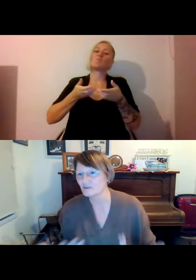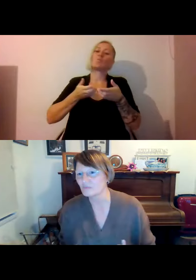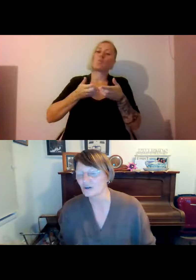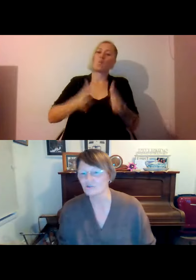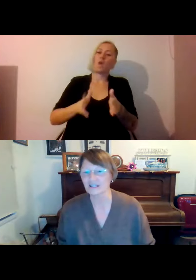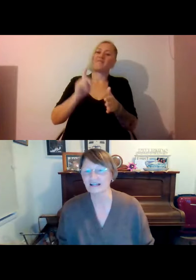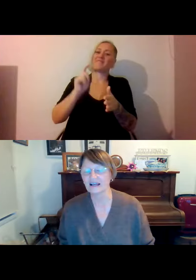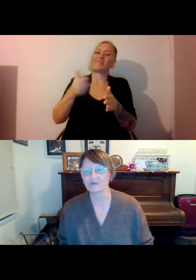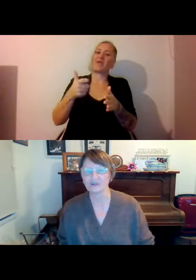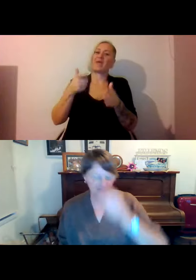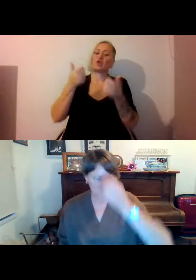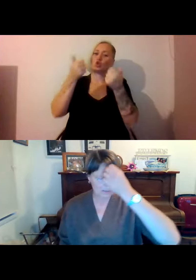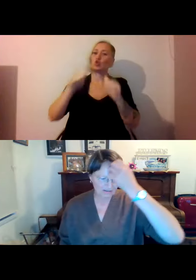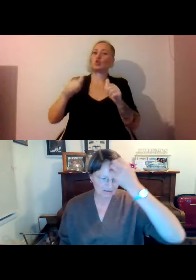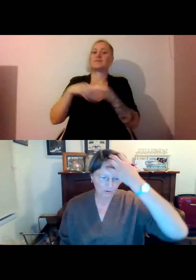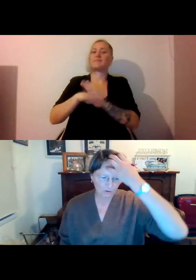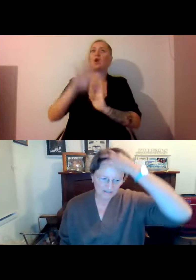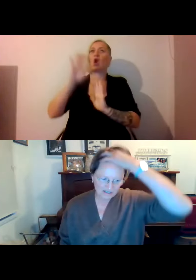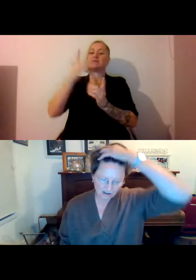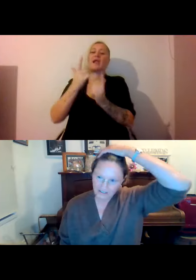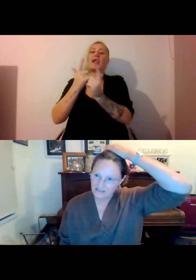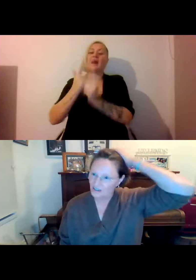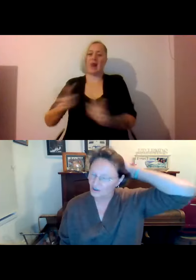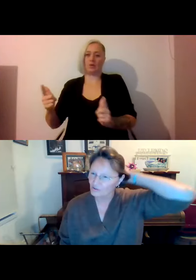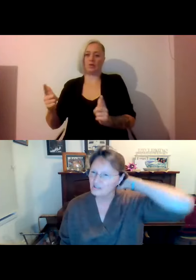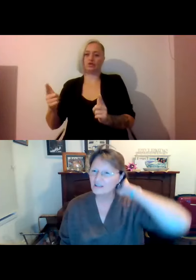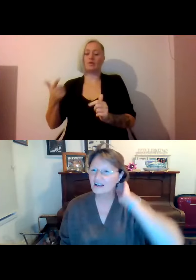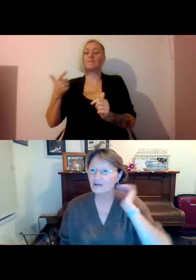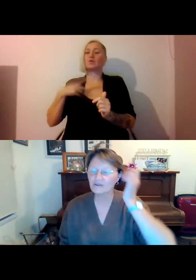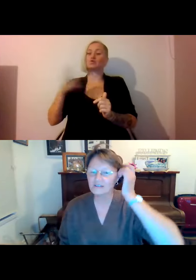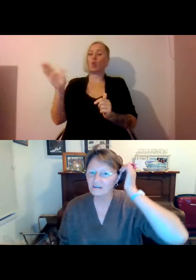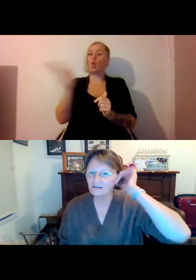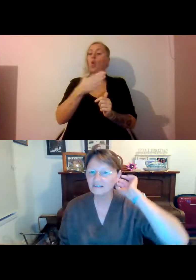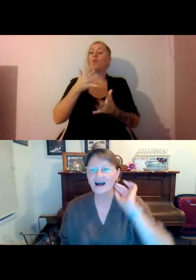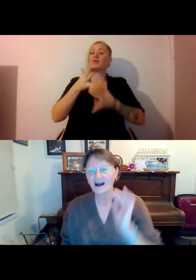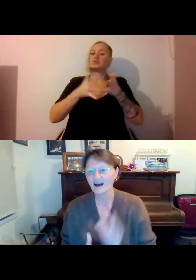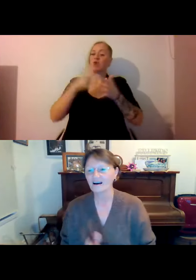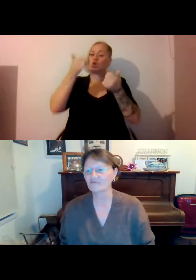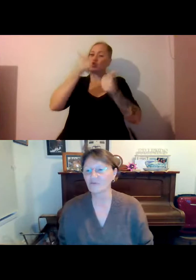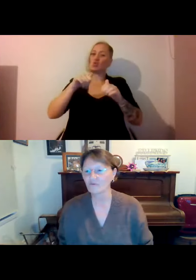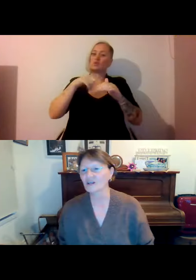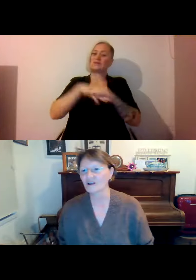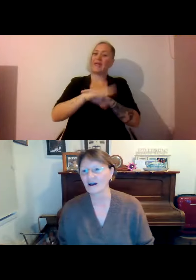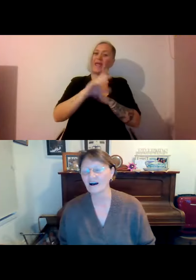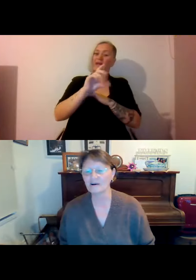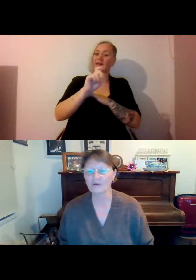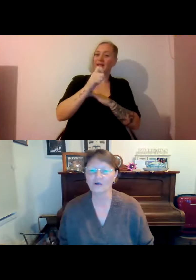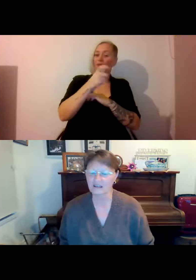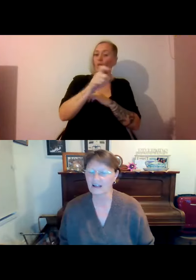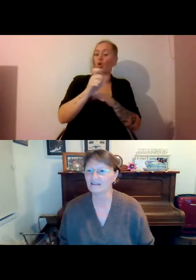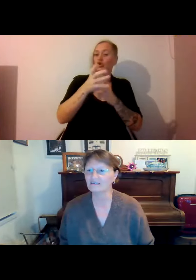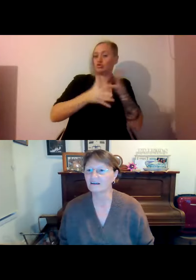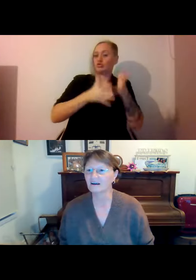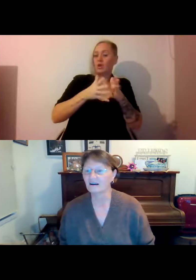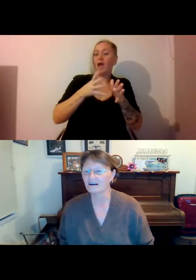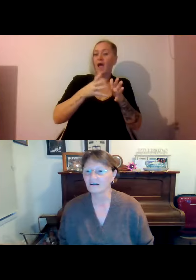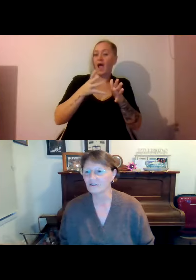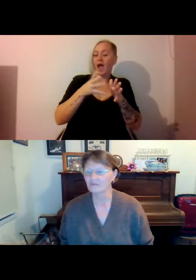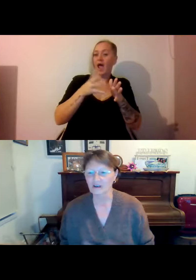using them in an AUSLAN language, because all of the signs that are used in keyword sign are from the AUSLAN